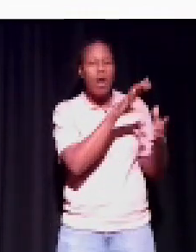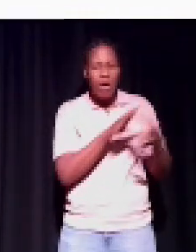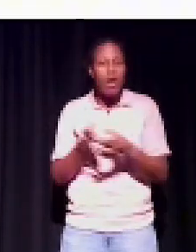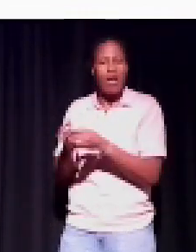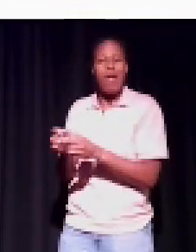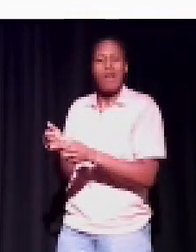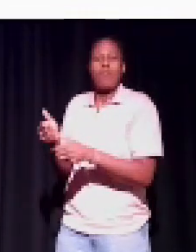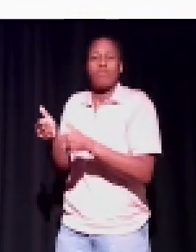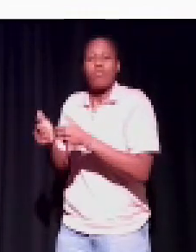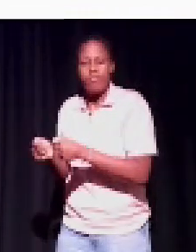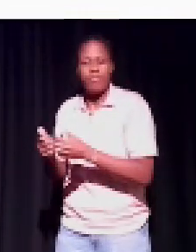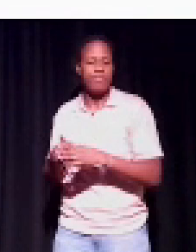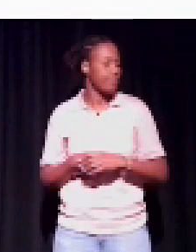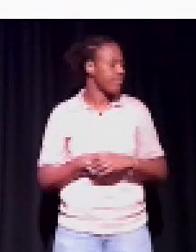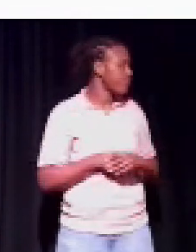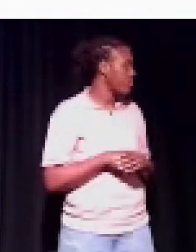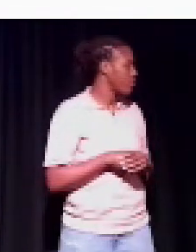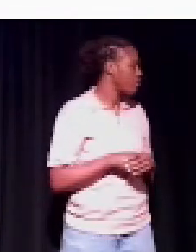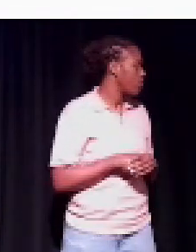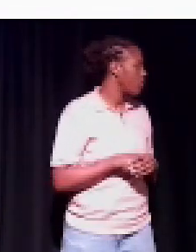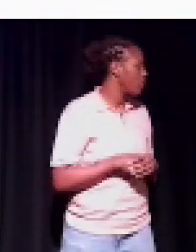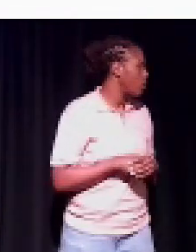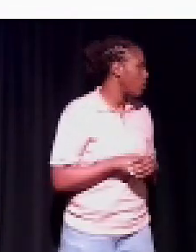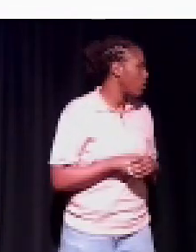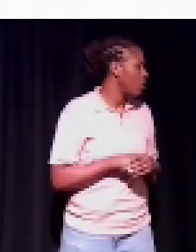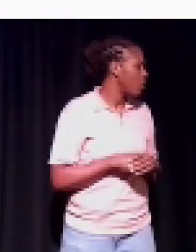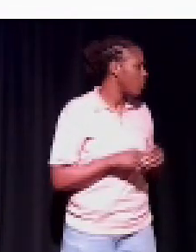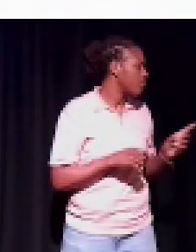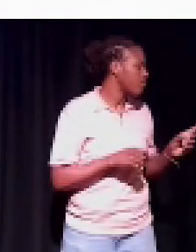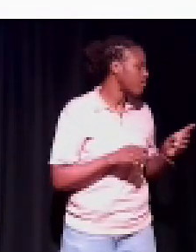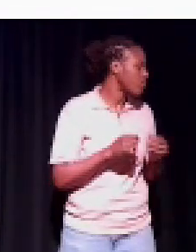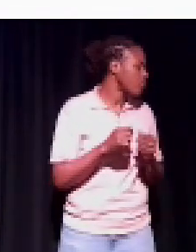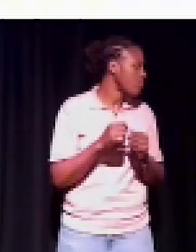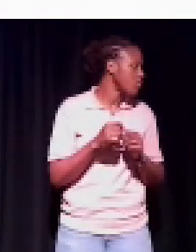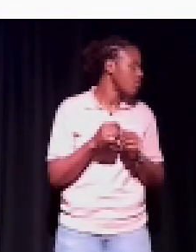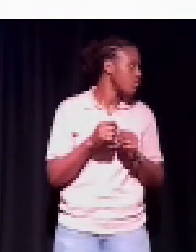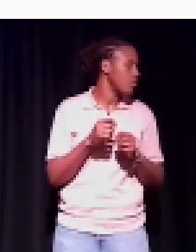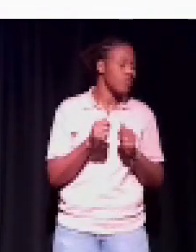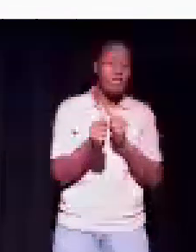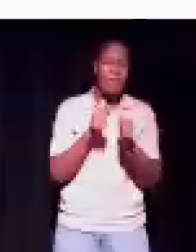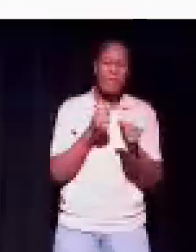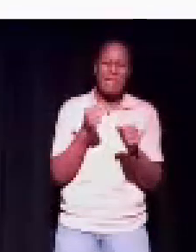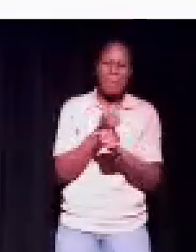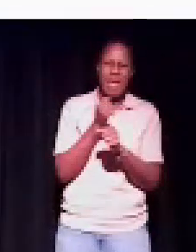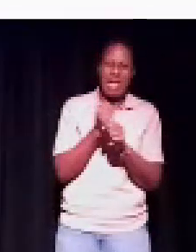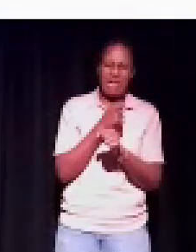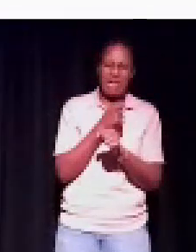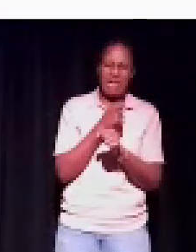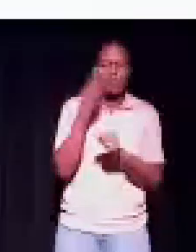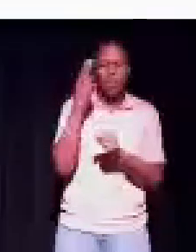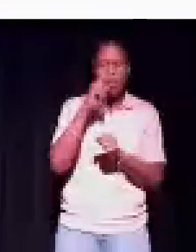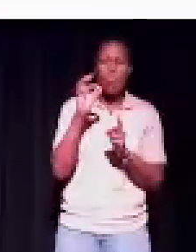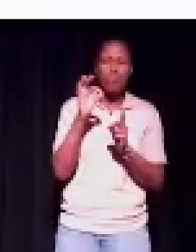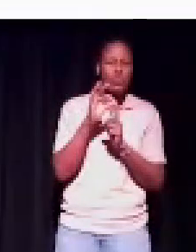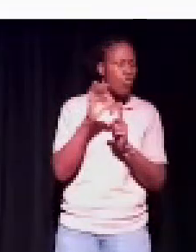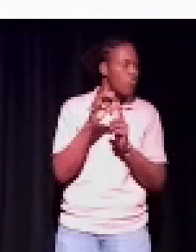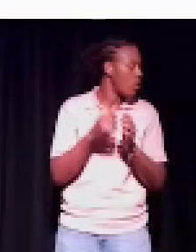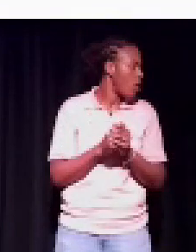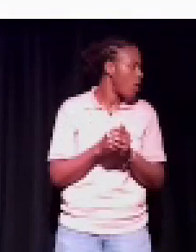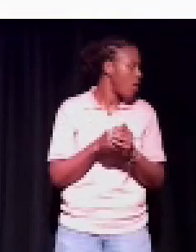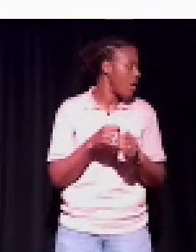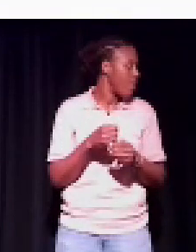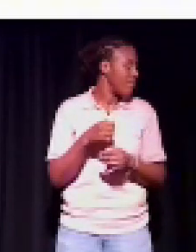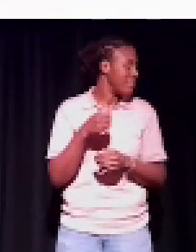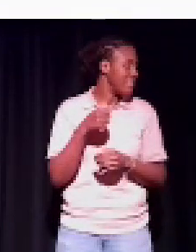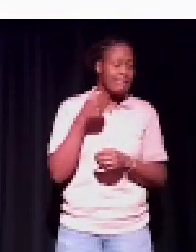this other one that's down here, we've got one that's made by Praetorian, again, very well thought out. It has 6 inputs for buttons,